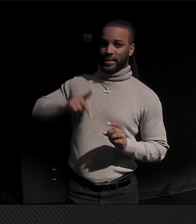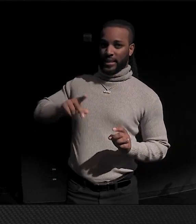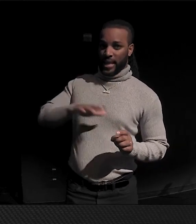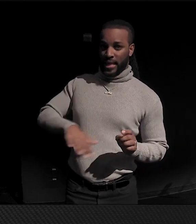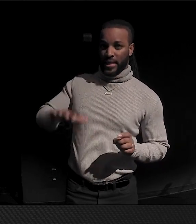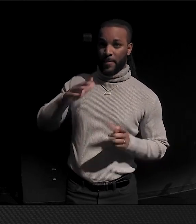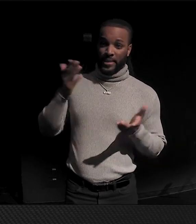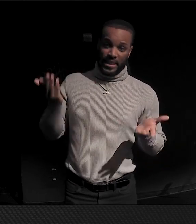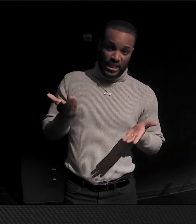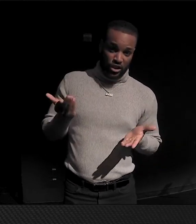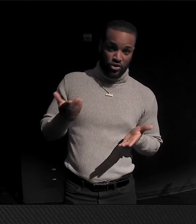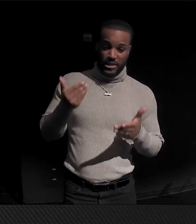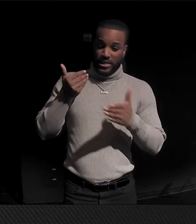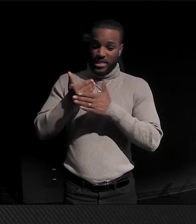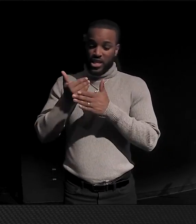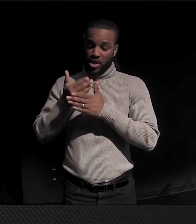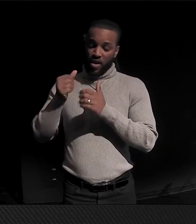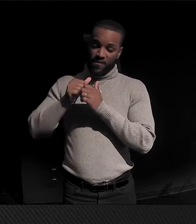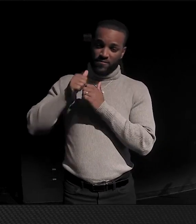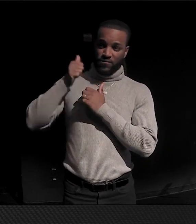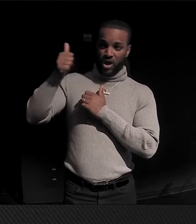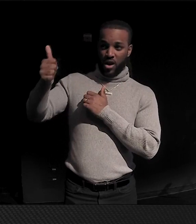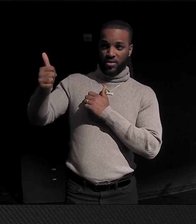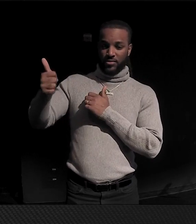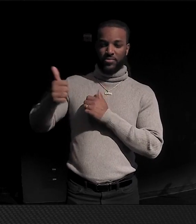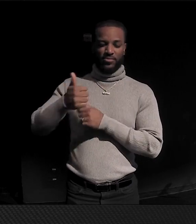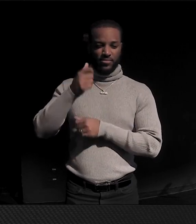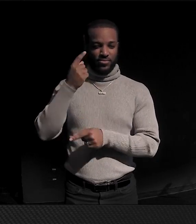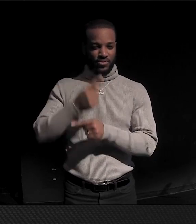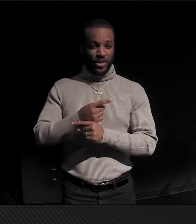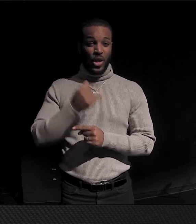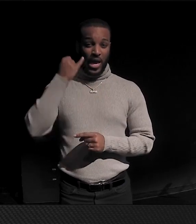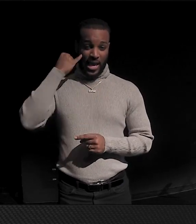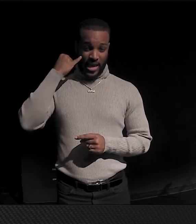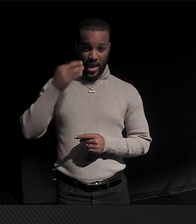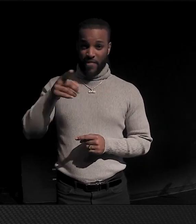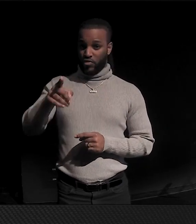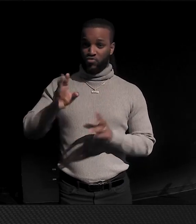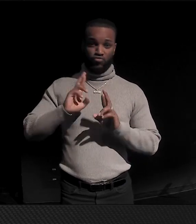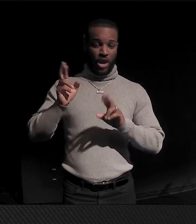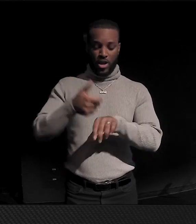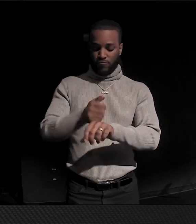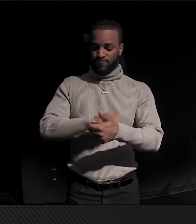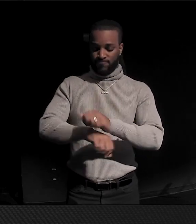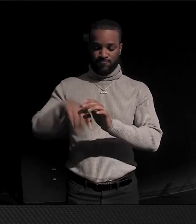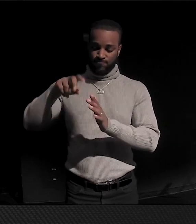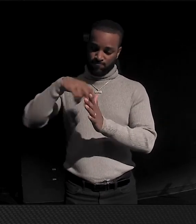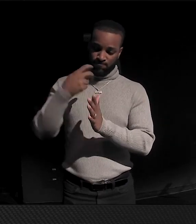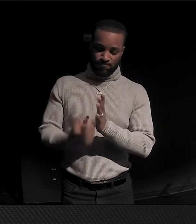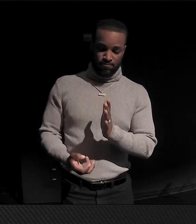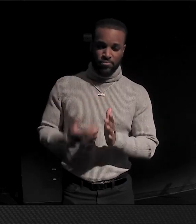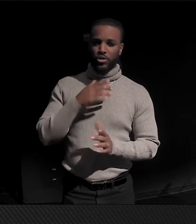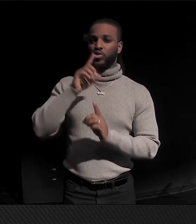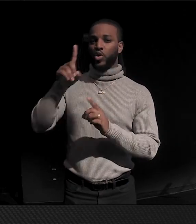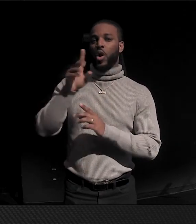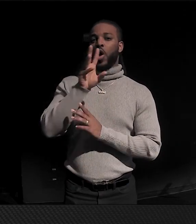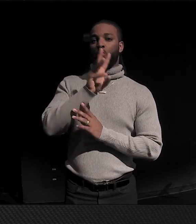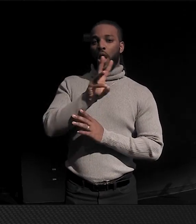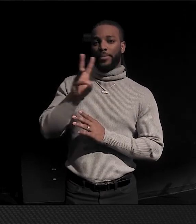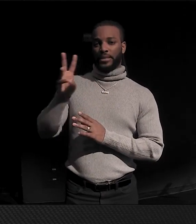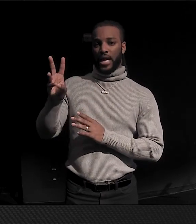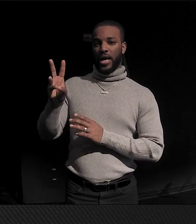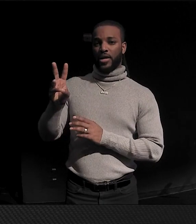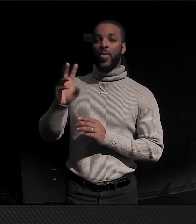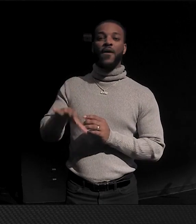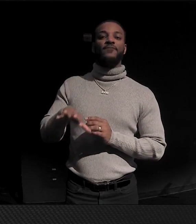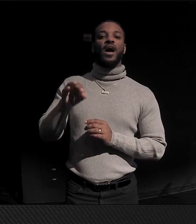and far. Yes, exactly. So if you already know that you are all in, we encourage you, go to our website, go ahead and find